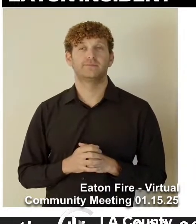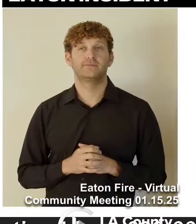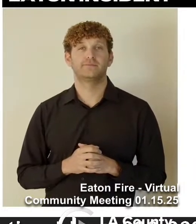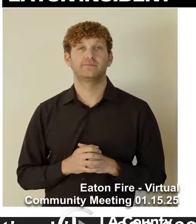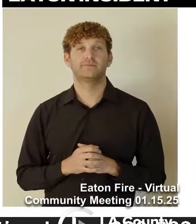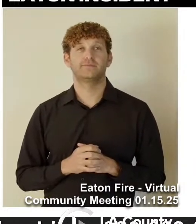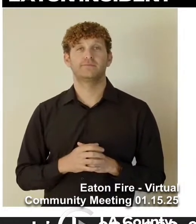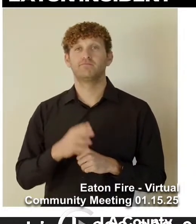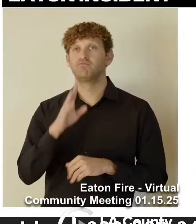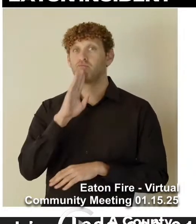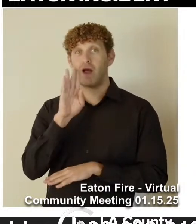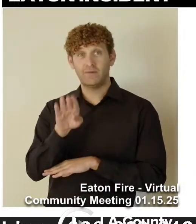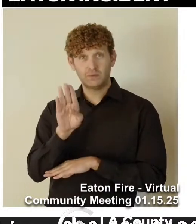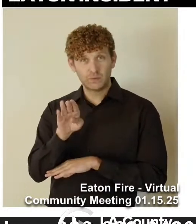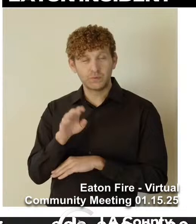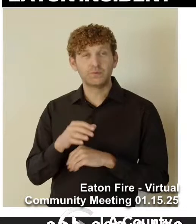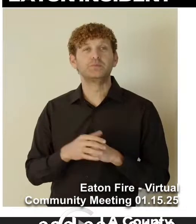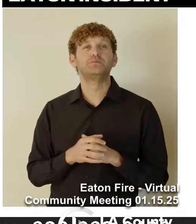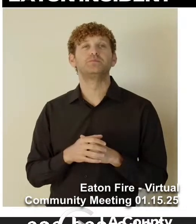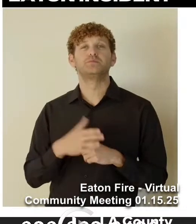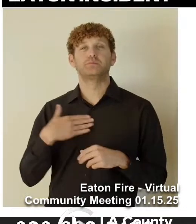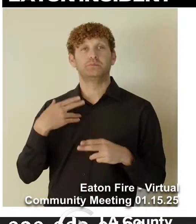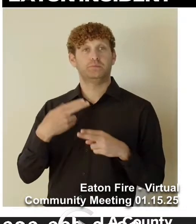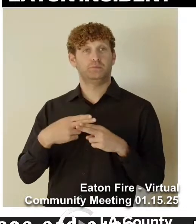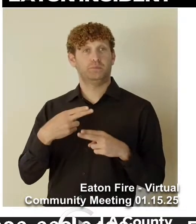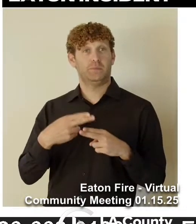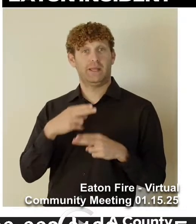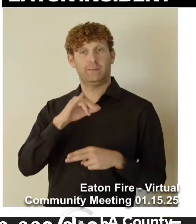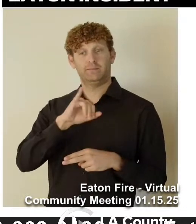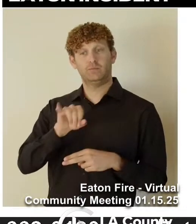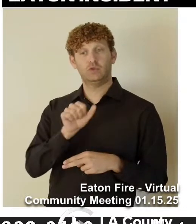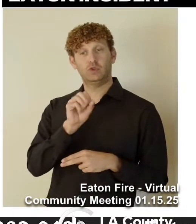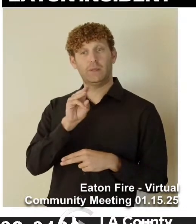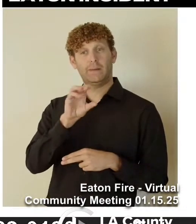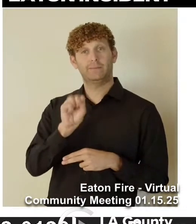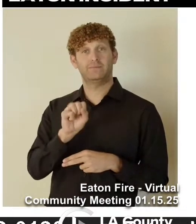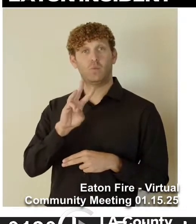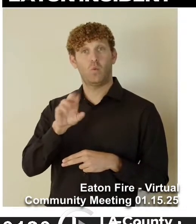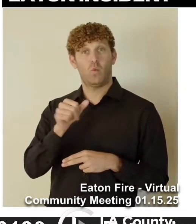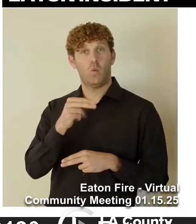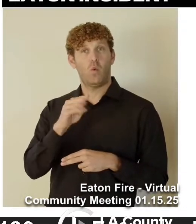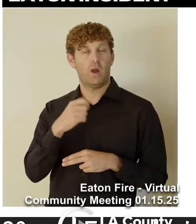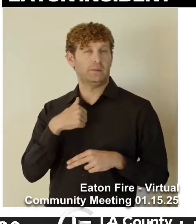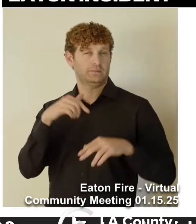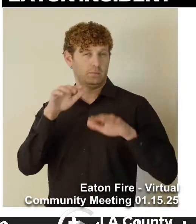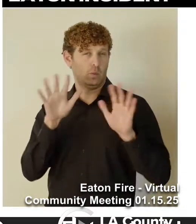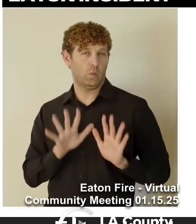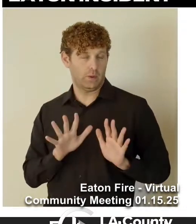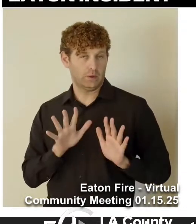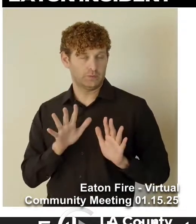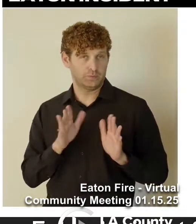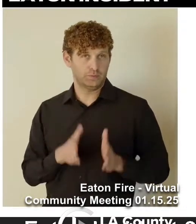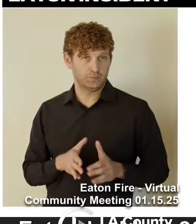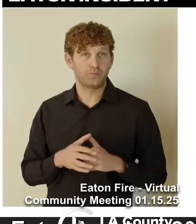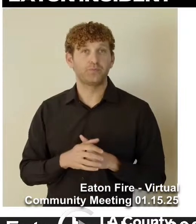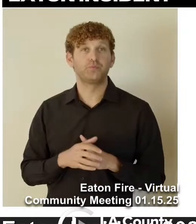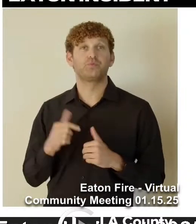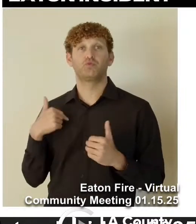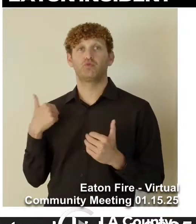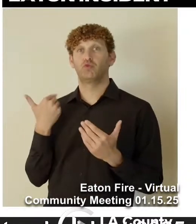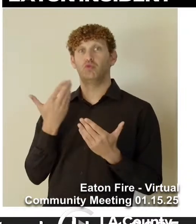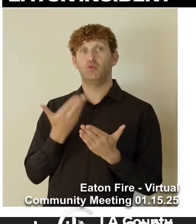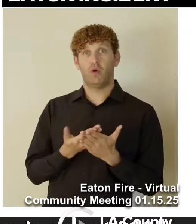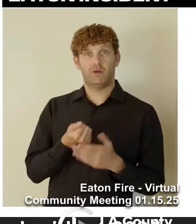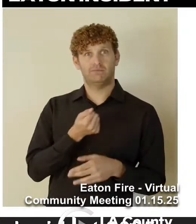Good afternoon, everyone. My name is James White. I'm the incident meteorologist for the Eaton fire. I've come up here several times. I've been talking about red